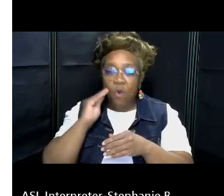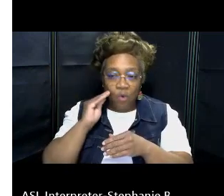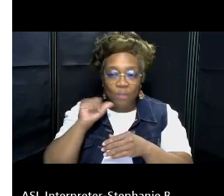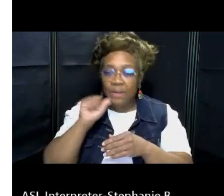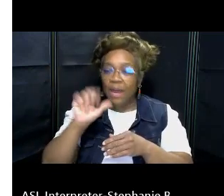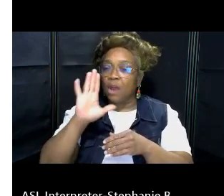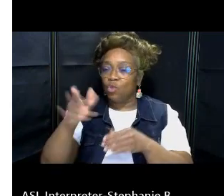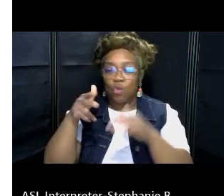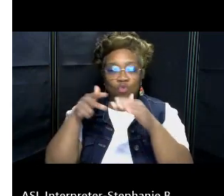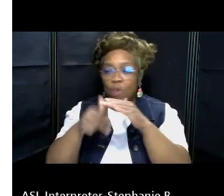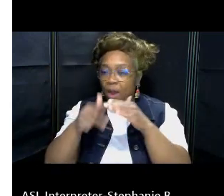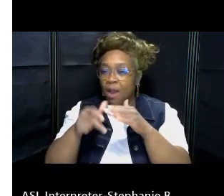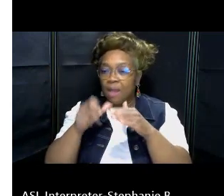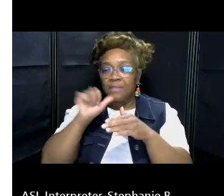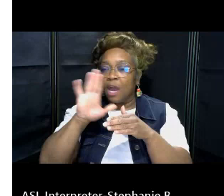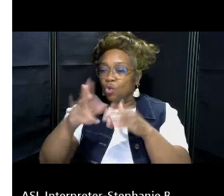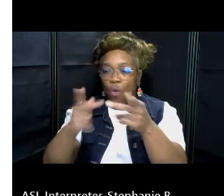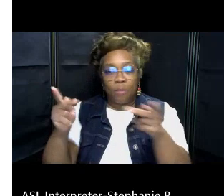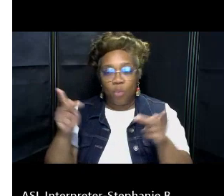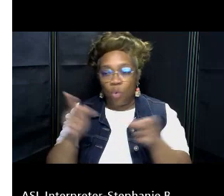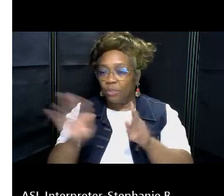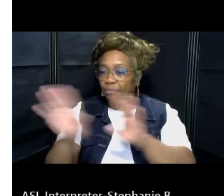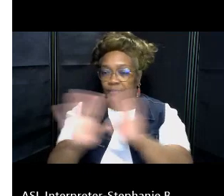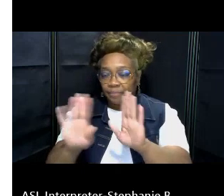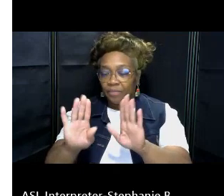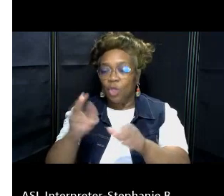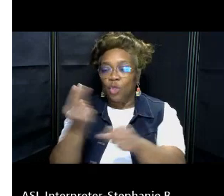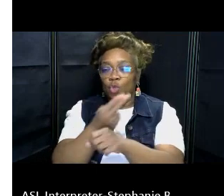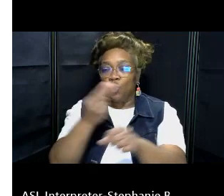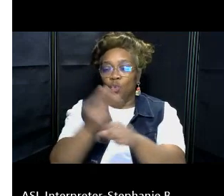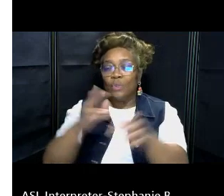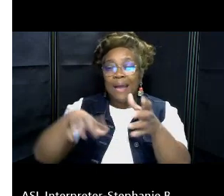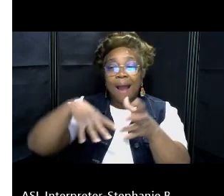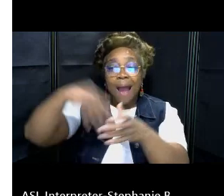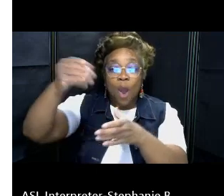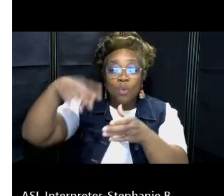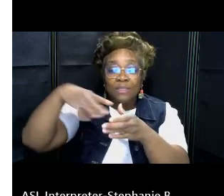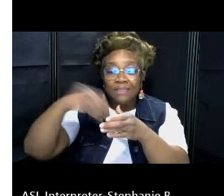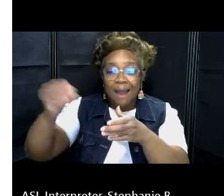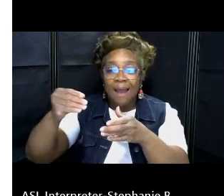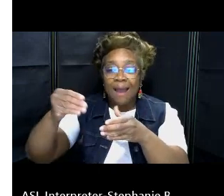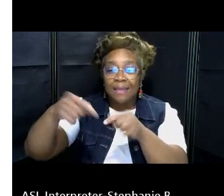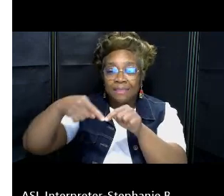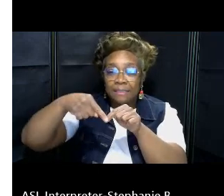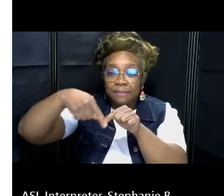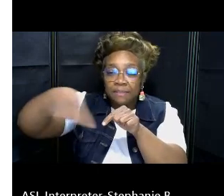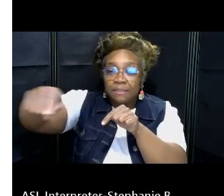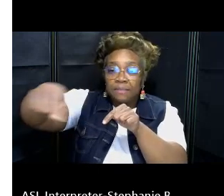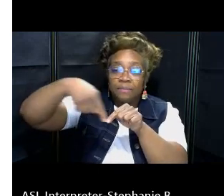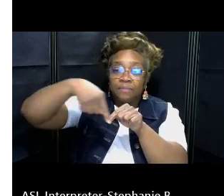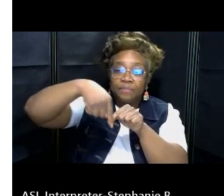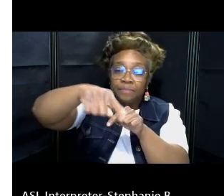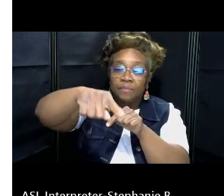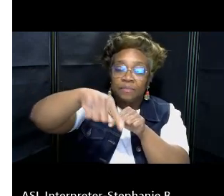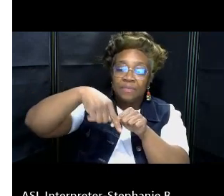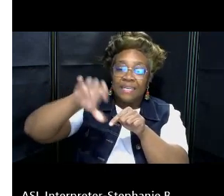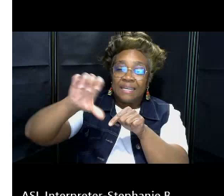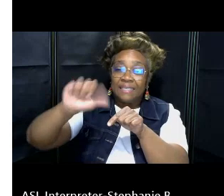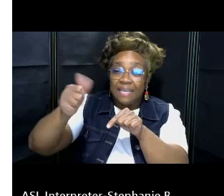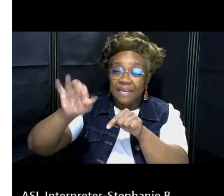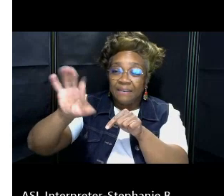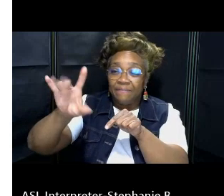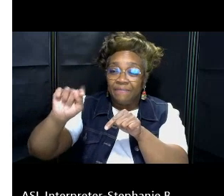but outside in the open and 10 feet away from all potential combustibles. Make sure that the clothing that